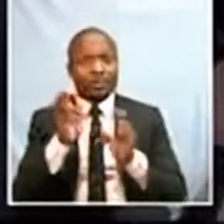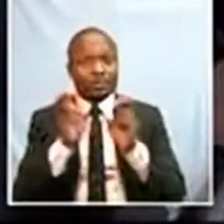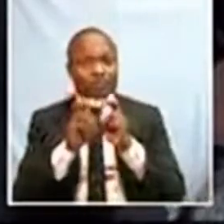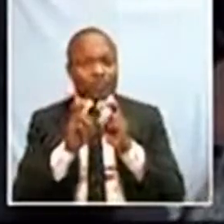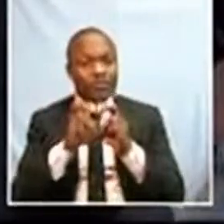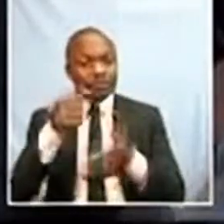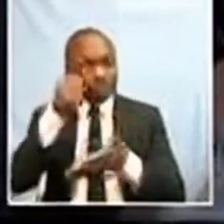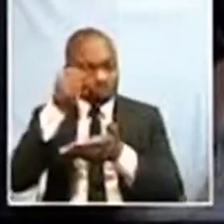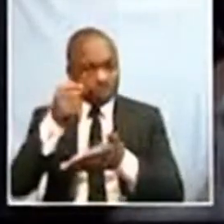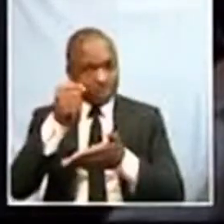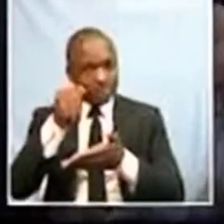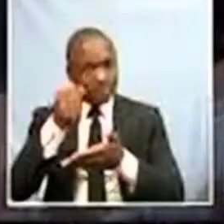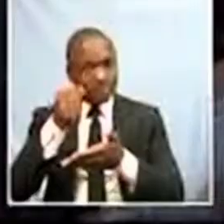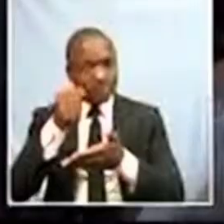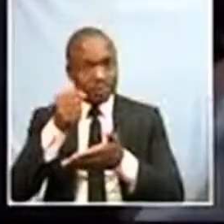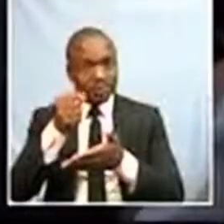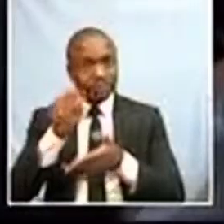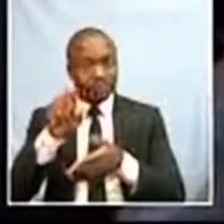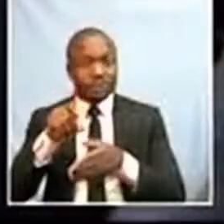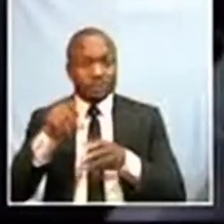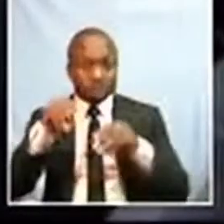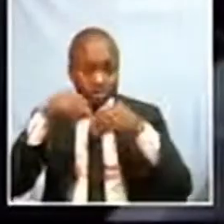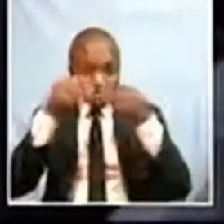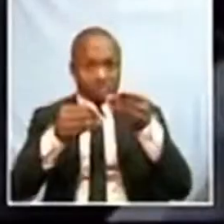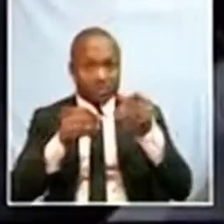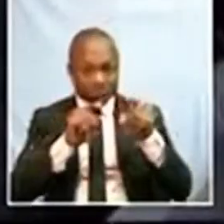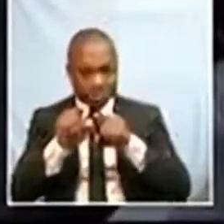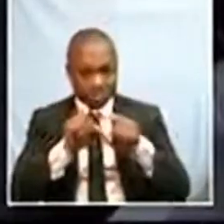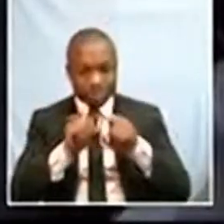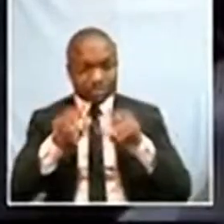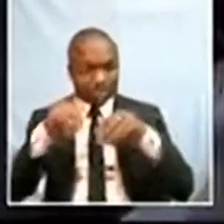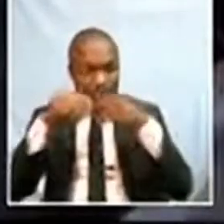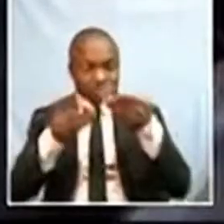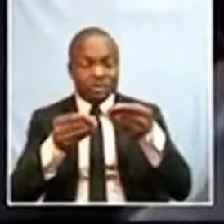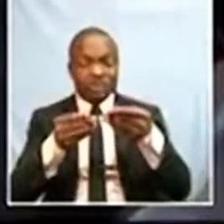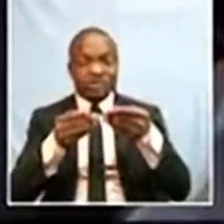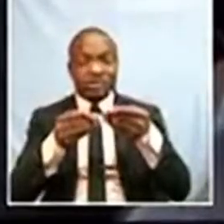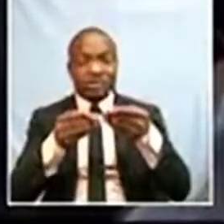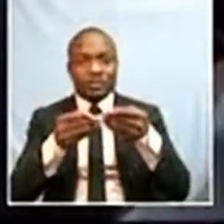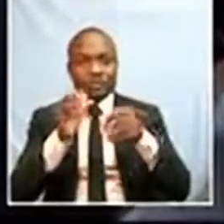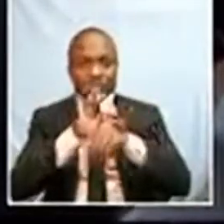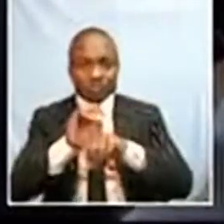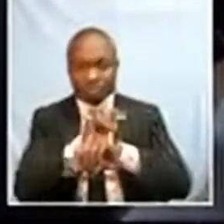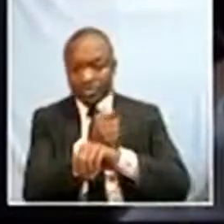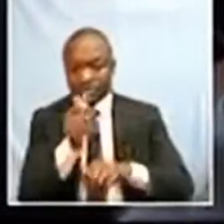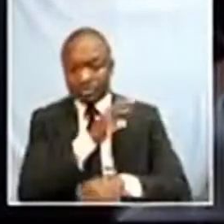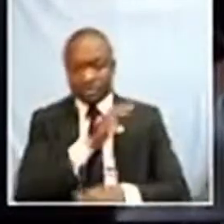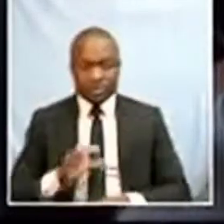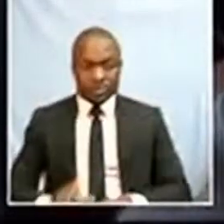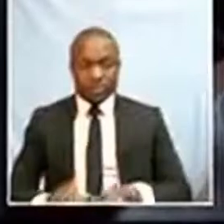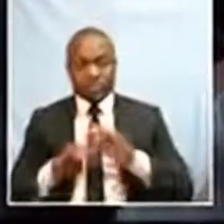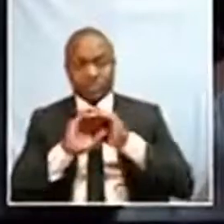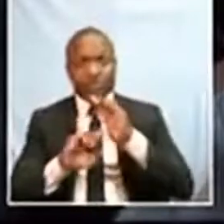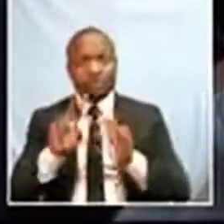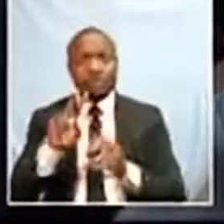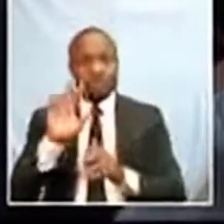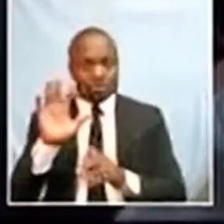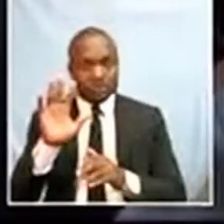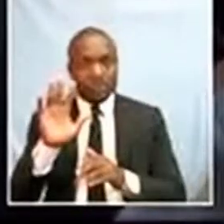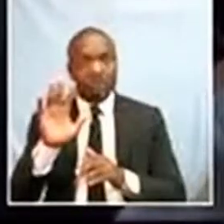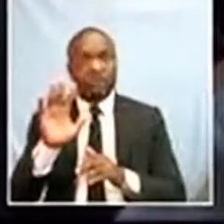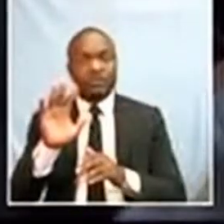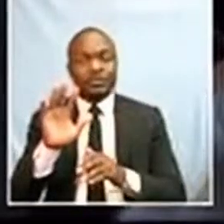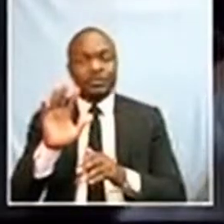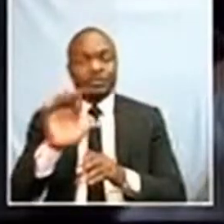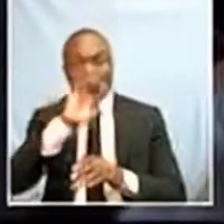price. So it would have gone to tender to give chance to other contractors, because if it is below 25%, you can deal with the